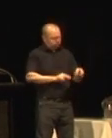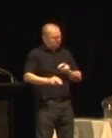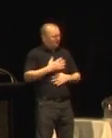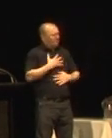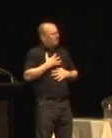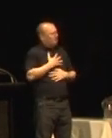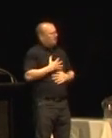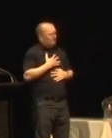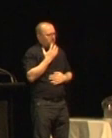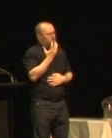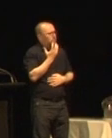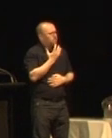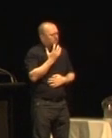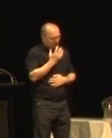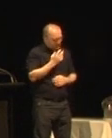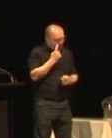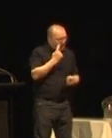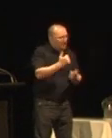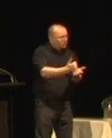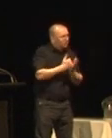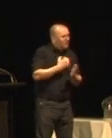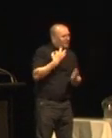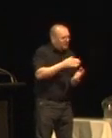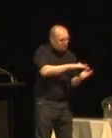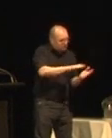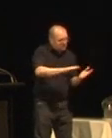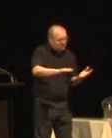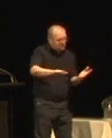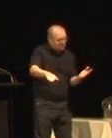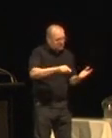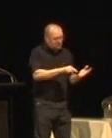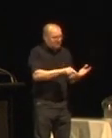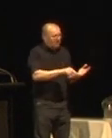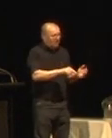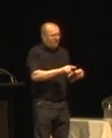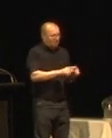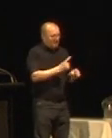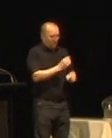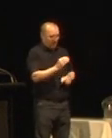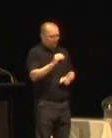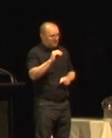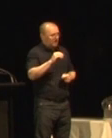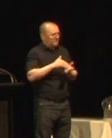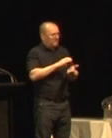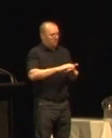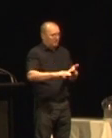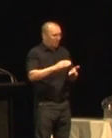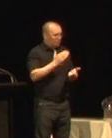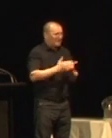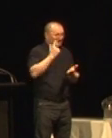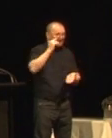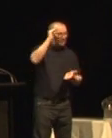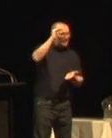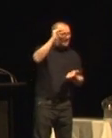feeling I had in looking at these grant applications was how small an amount of money $100 million was. One of